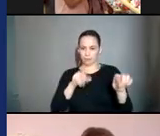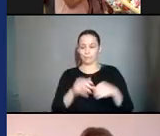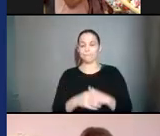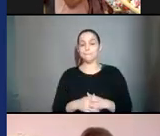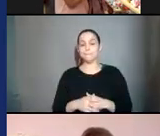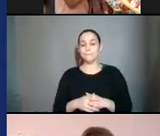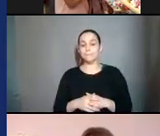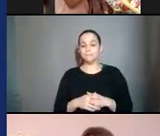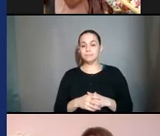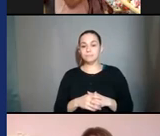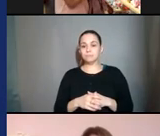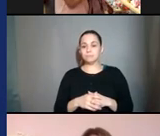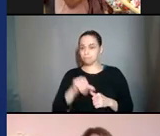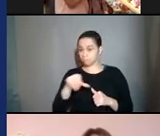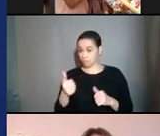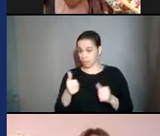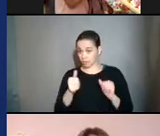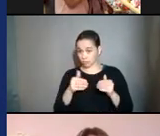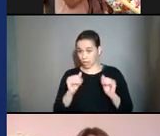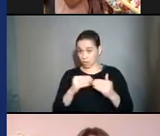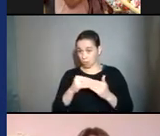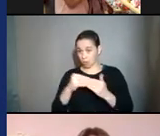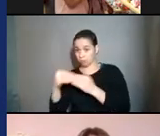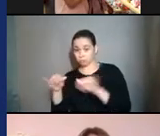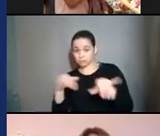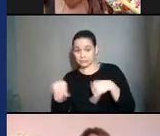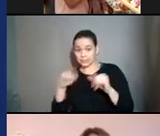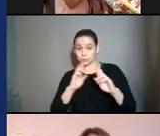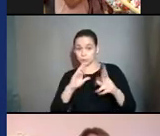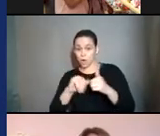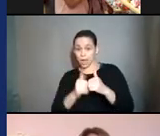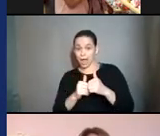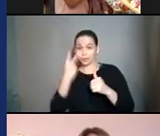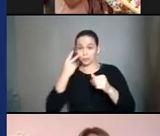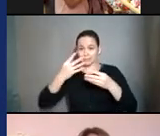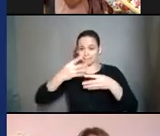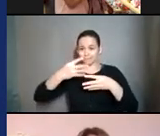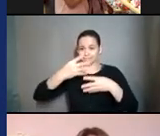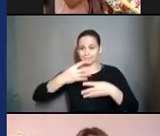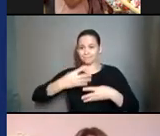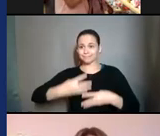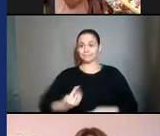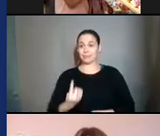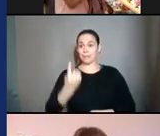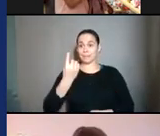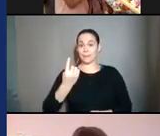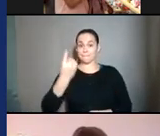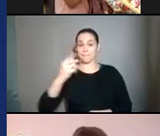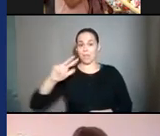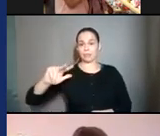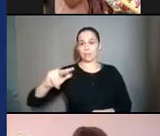the standards report by scrolling to the top of the page and clicking on the third tab that